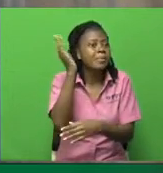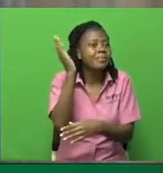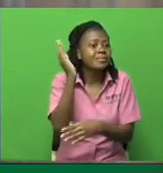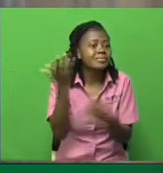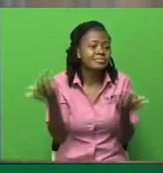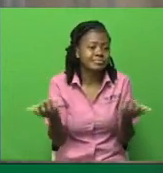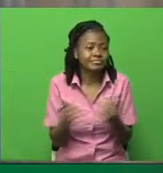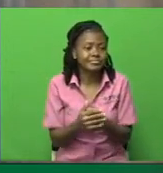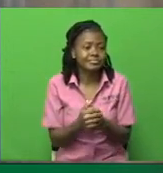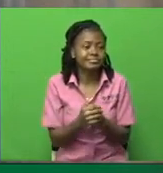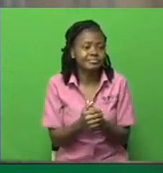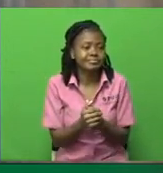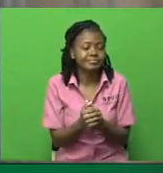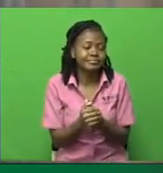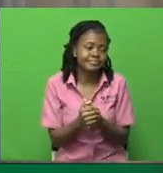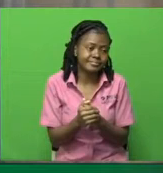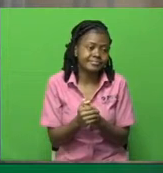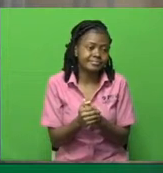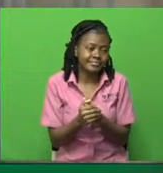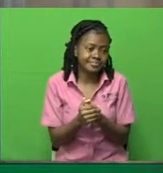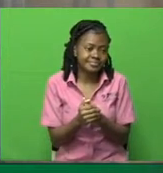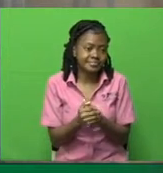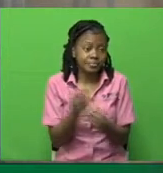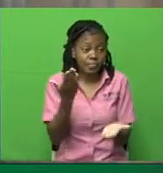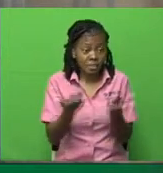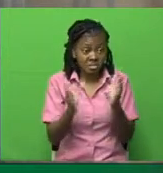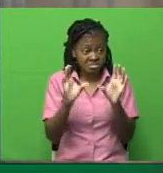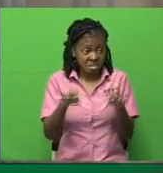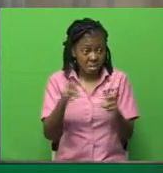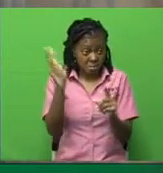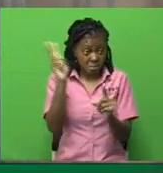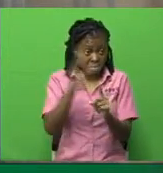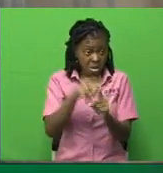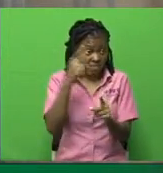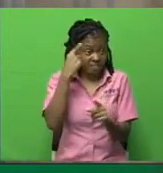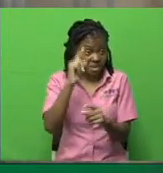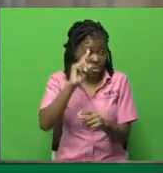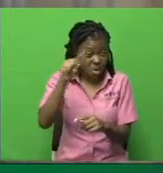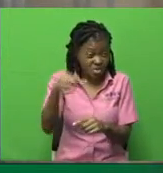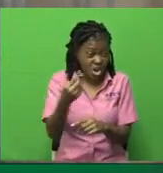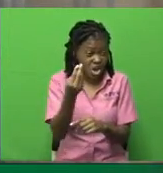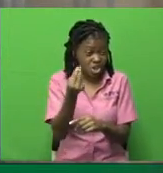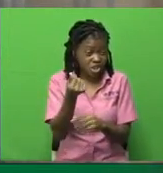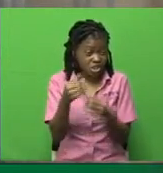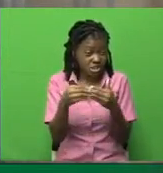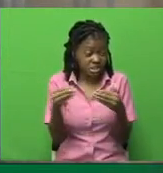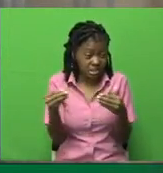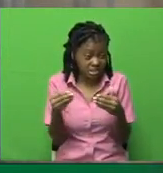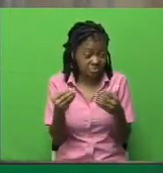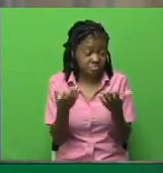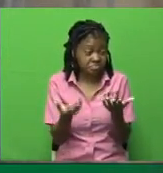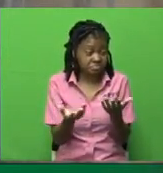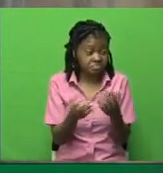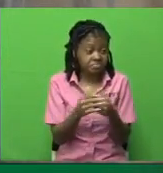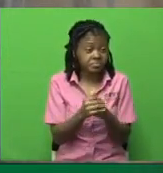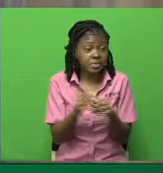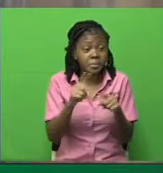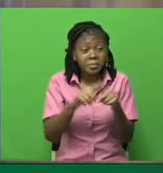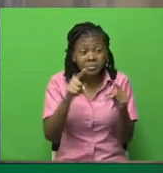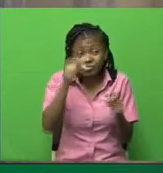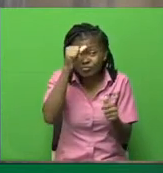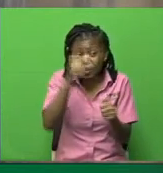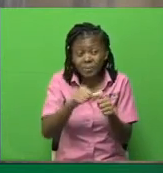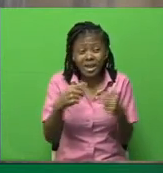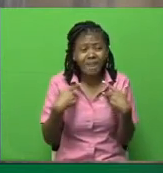so I I guess you can apply for this thousand dollars but let's be reminded that um there's just so many people are